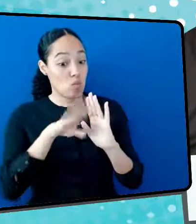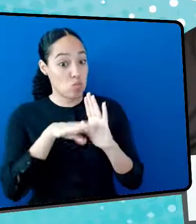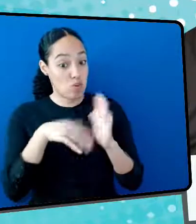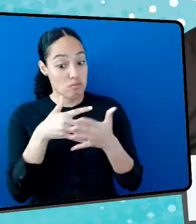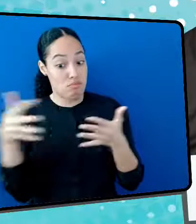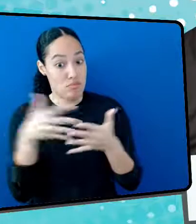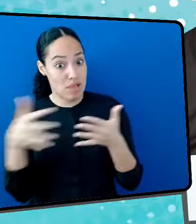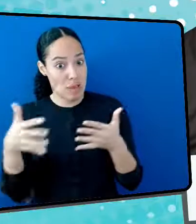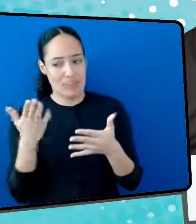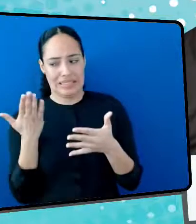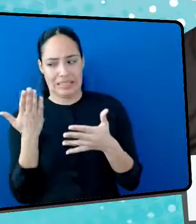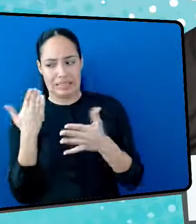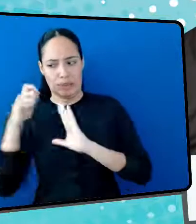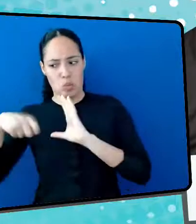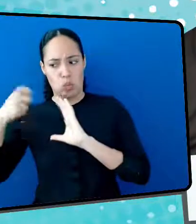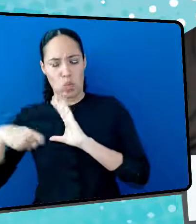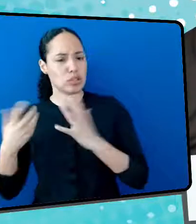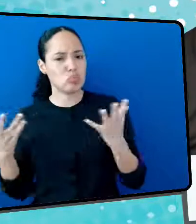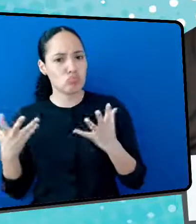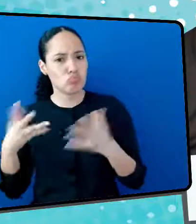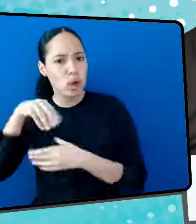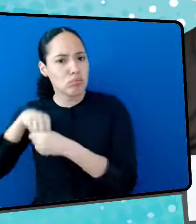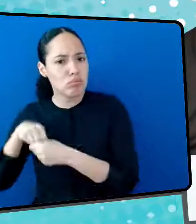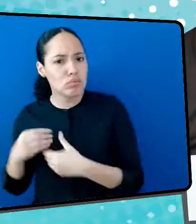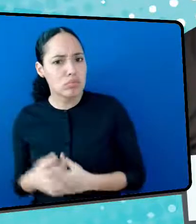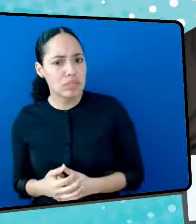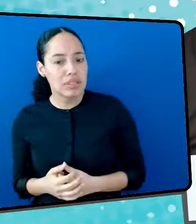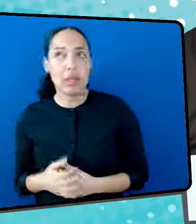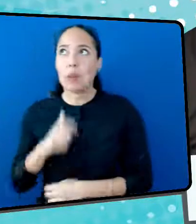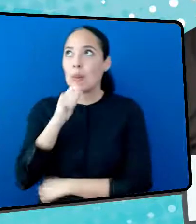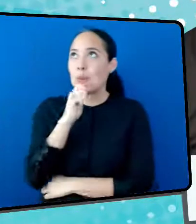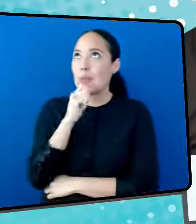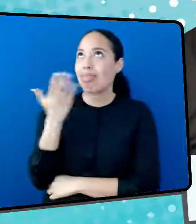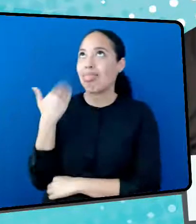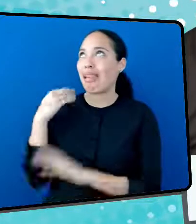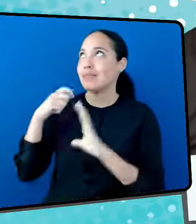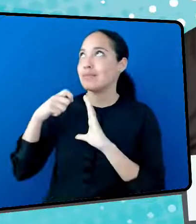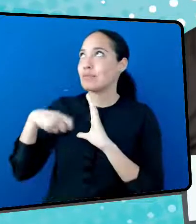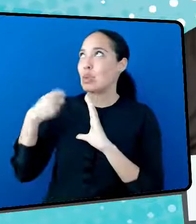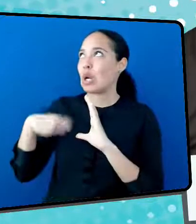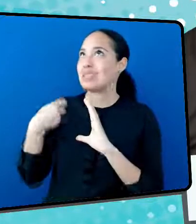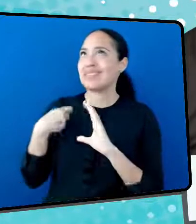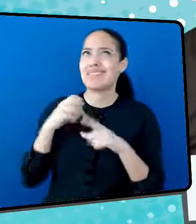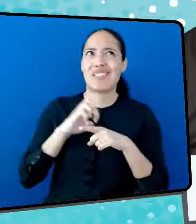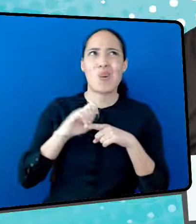on? Oh my gosh, last project I actually cut code on was probably Fortran.